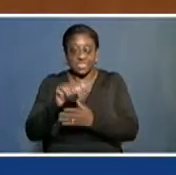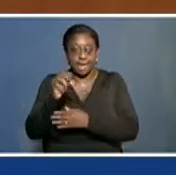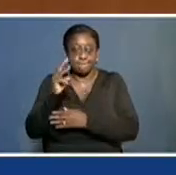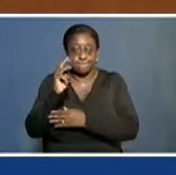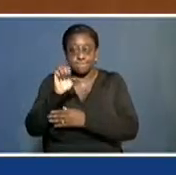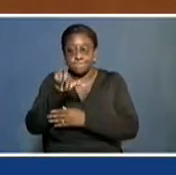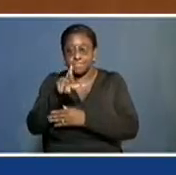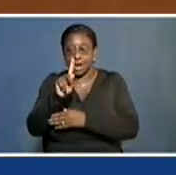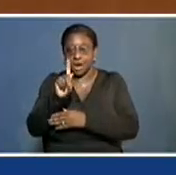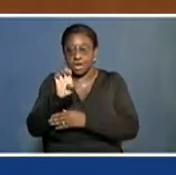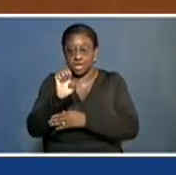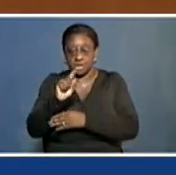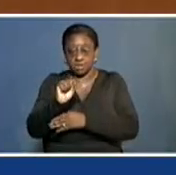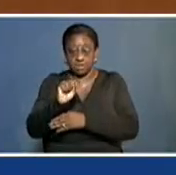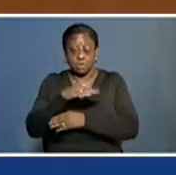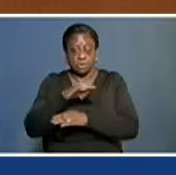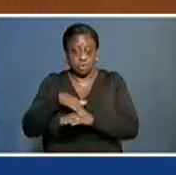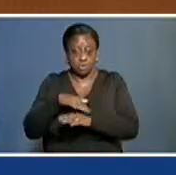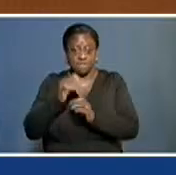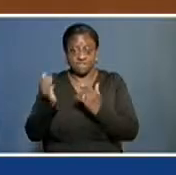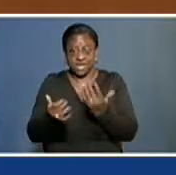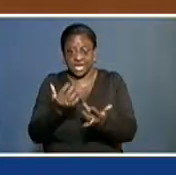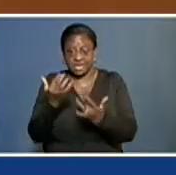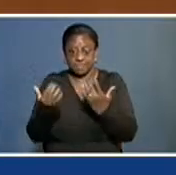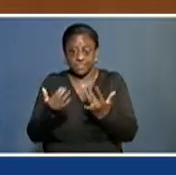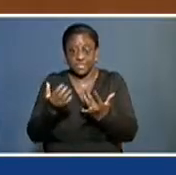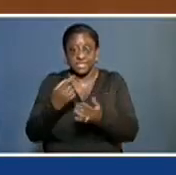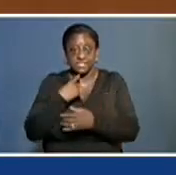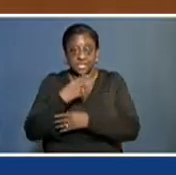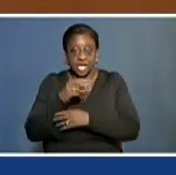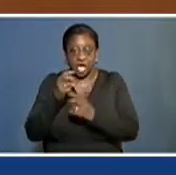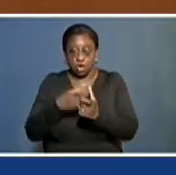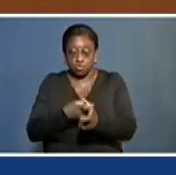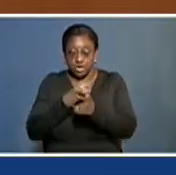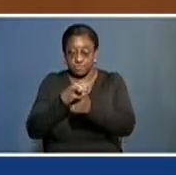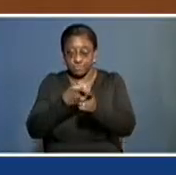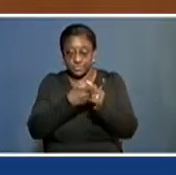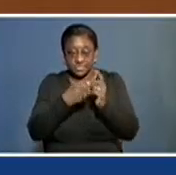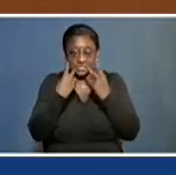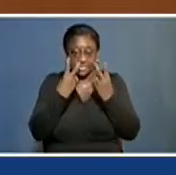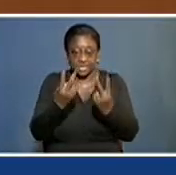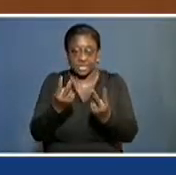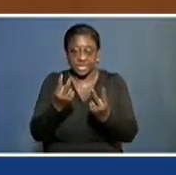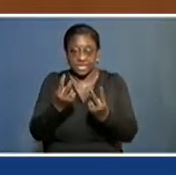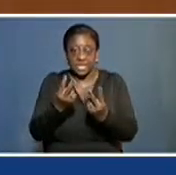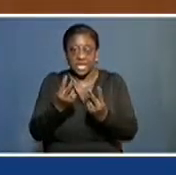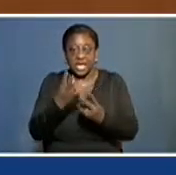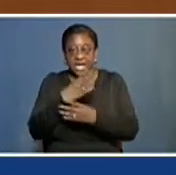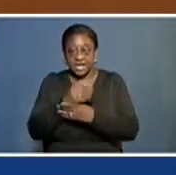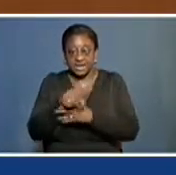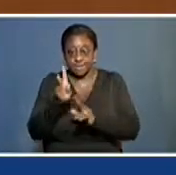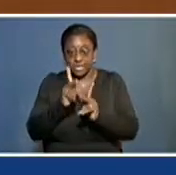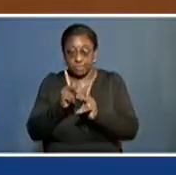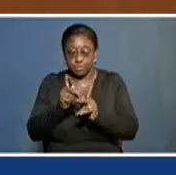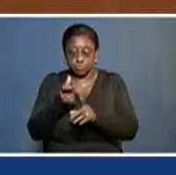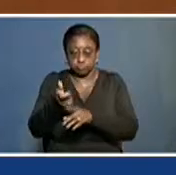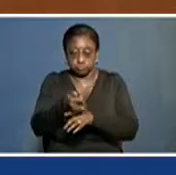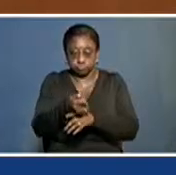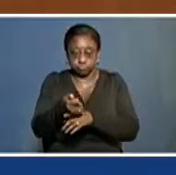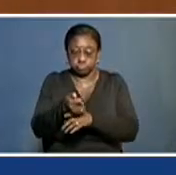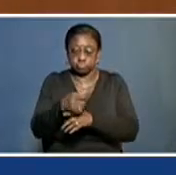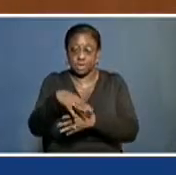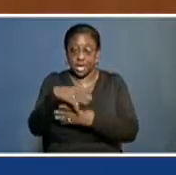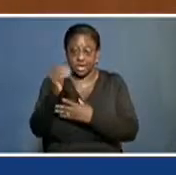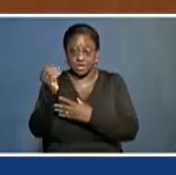fire. And as I run to look to see where the market was on fire and they was trying to out the fire, that